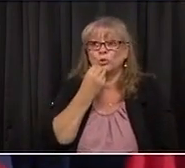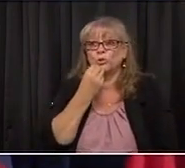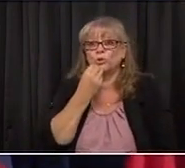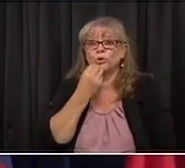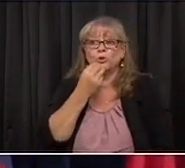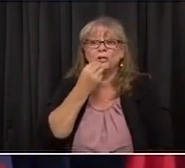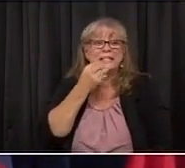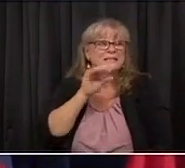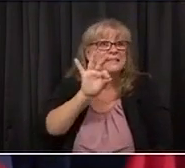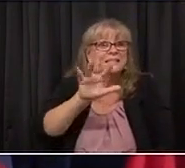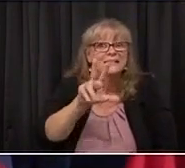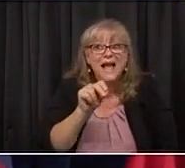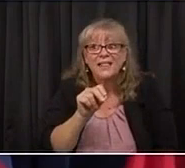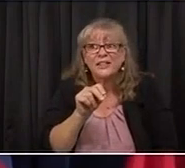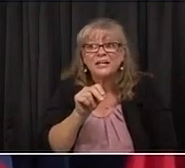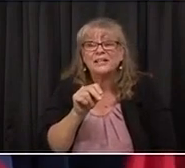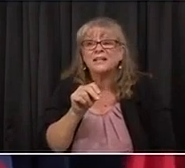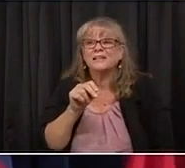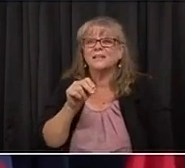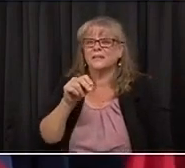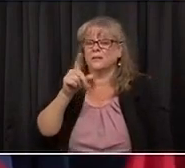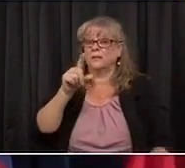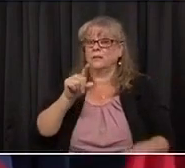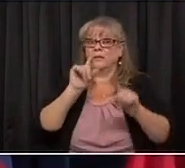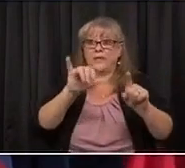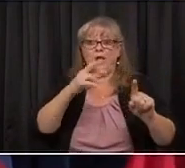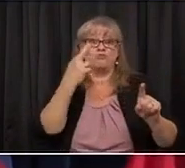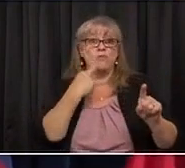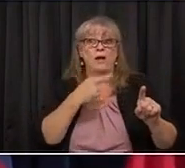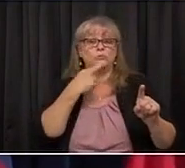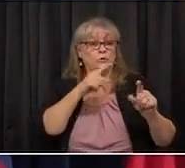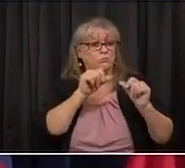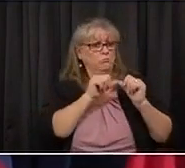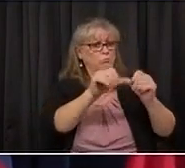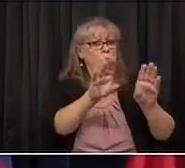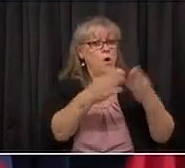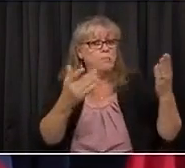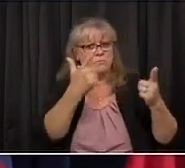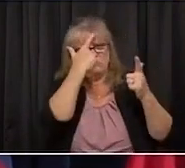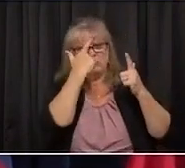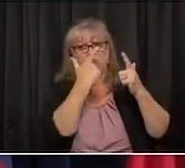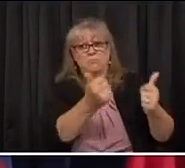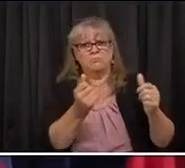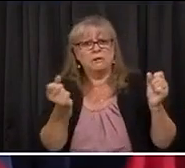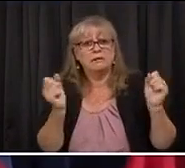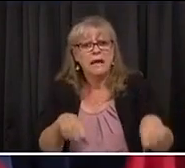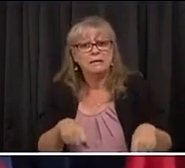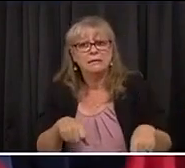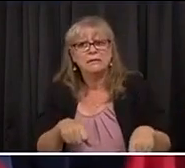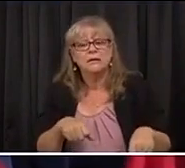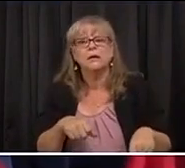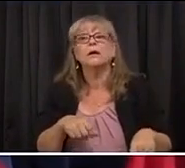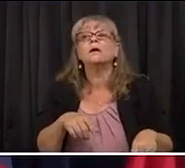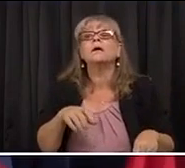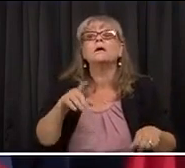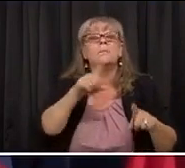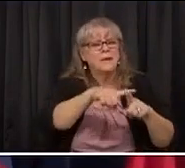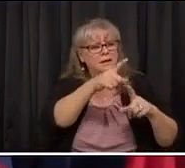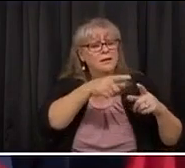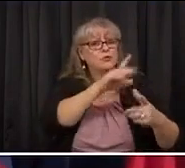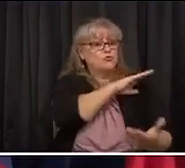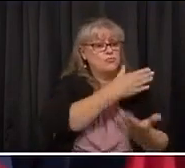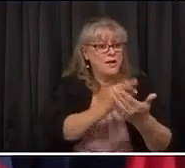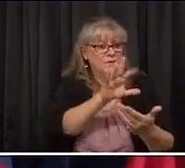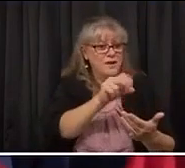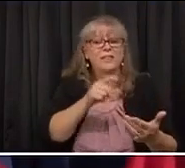You go out, if your restaurant's open at 9:30, most of my favorite are closing, but you go out at 9:30, you just order, you order the drink part at 9:30. But yeah, you can have your